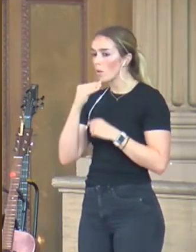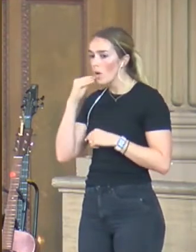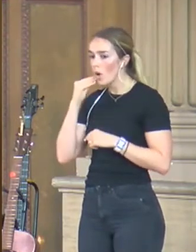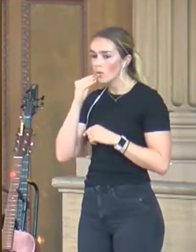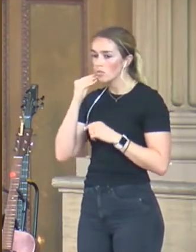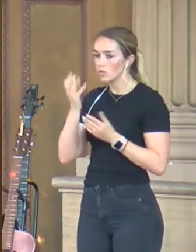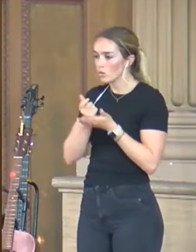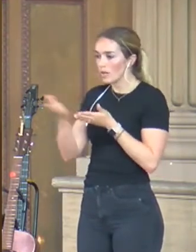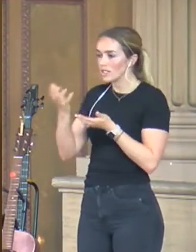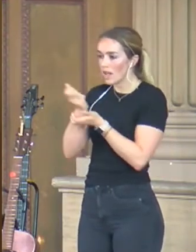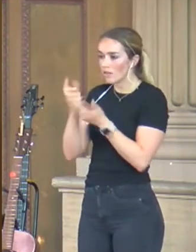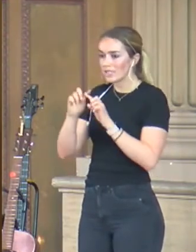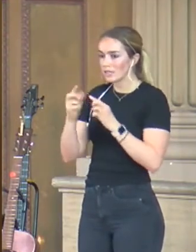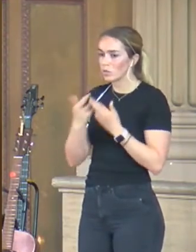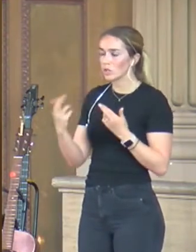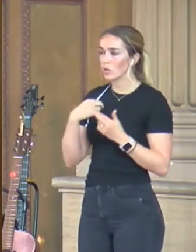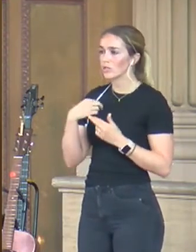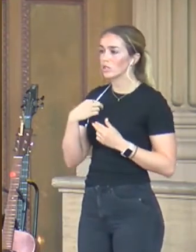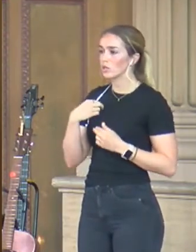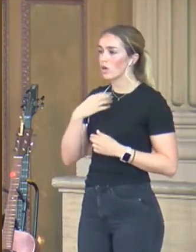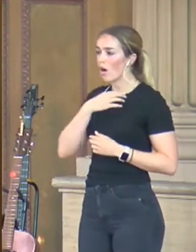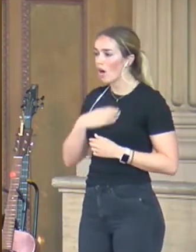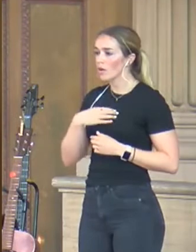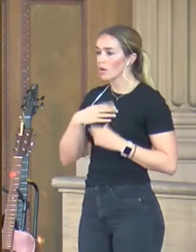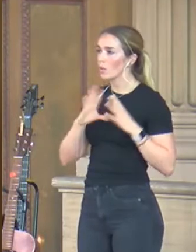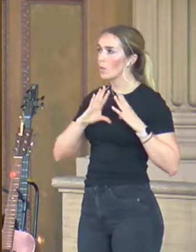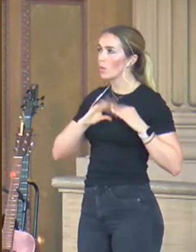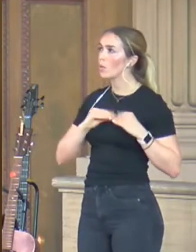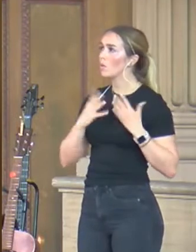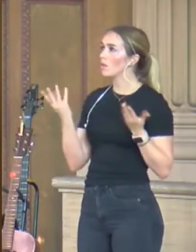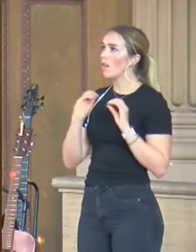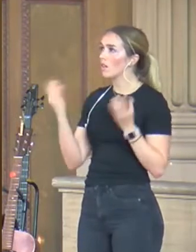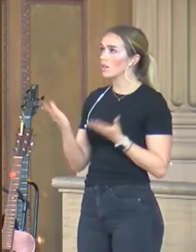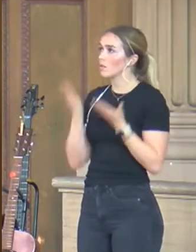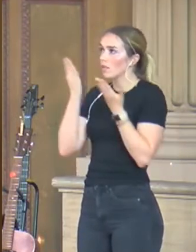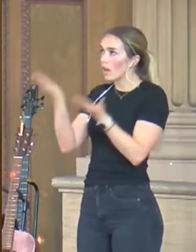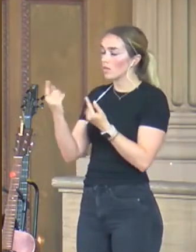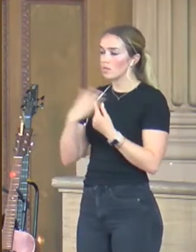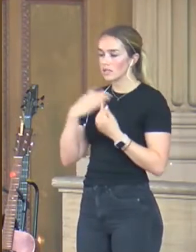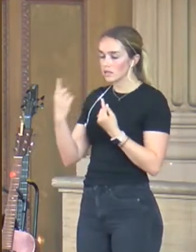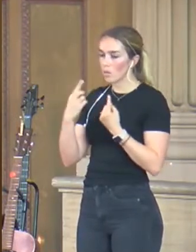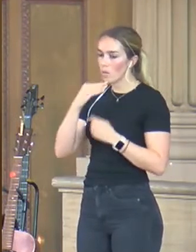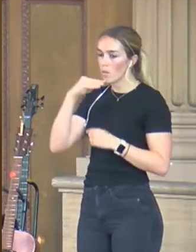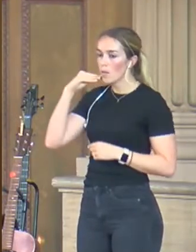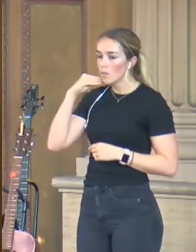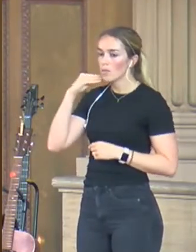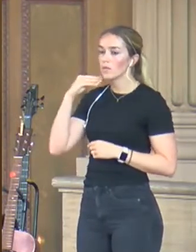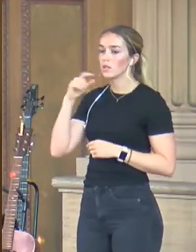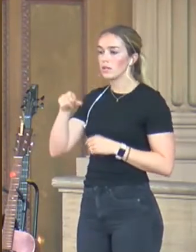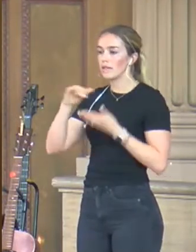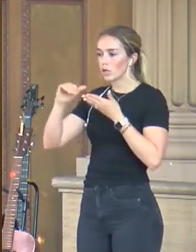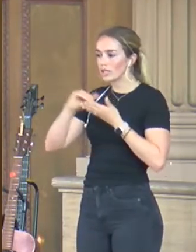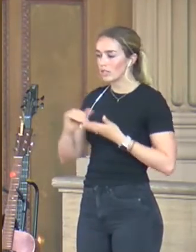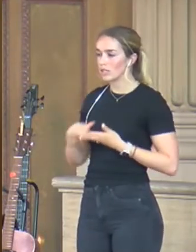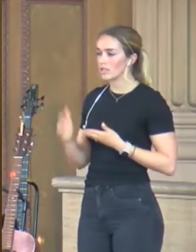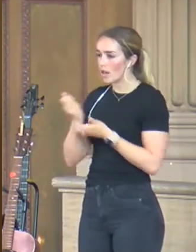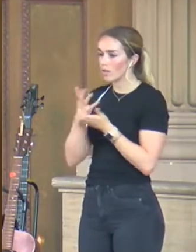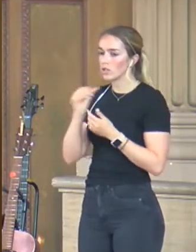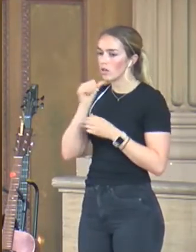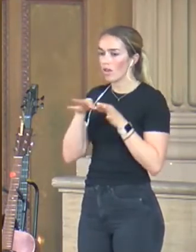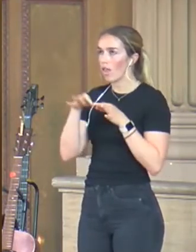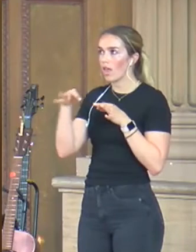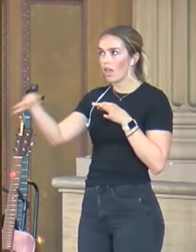living. Come home when you're empty and hungry. Come home when you've got nothing to offer. Come home when you need to be forgiven. Don't wait